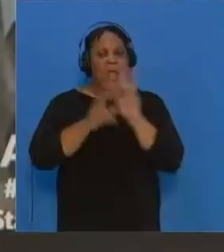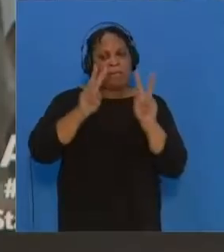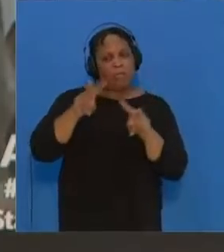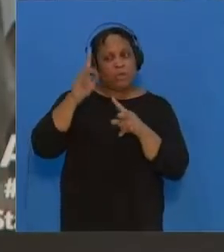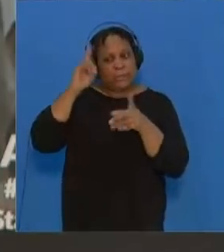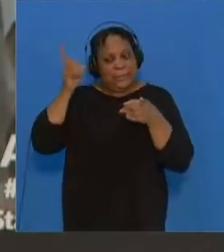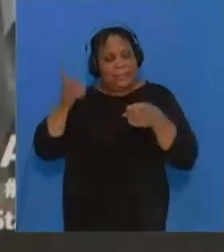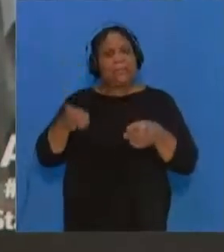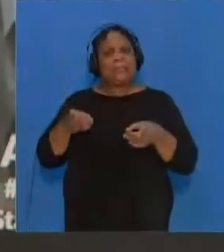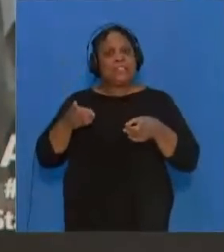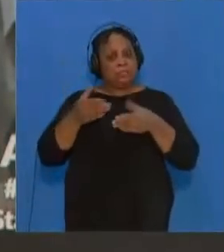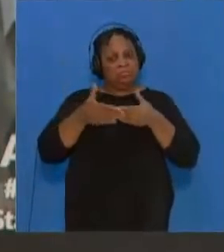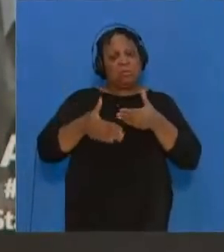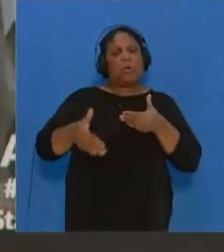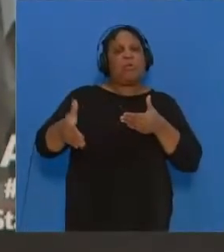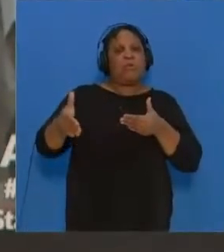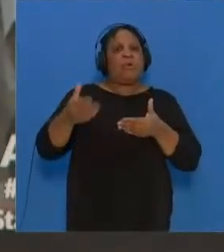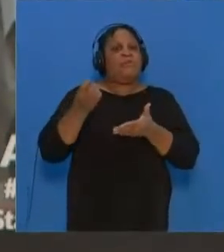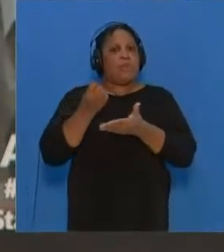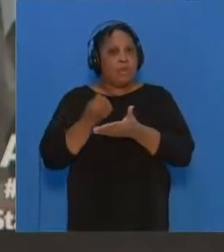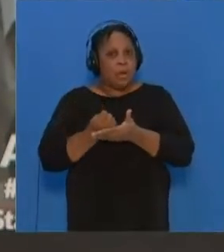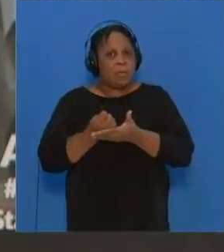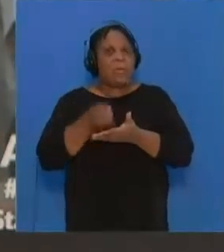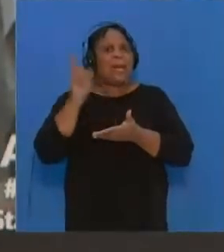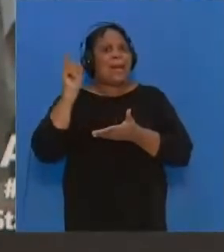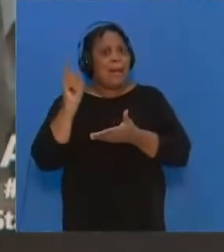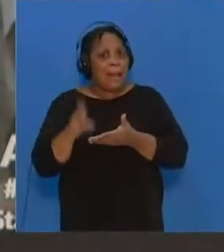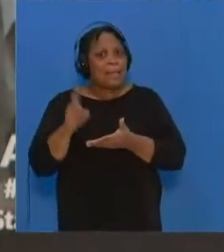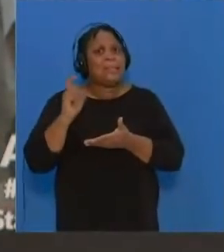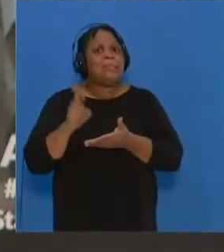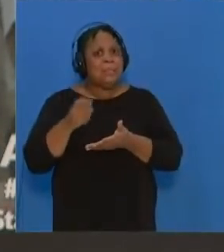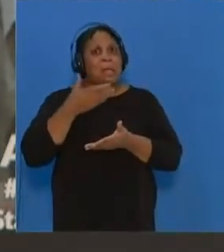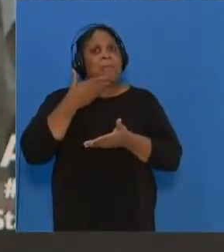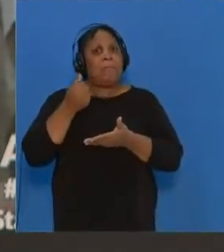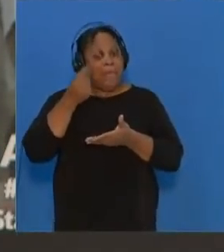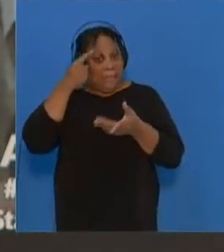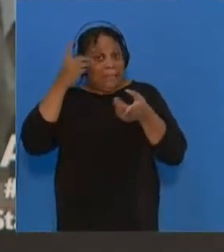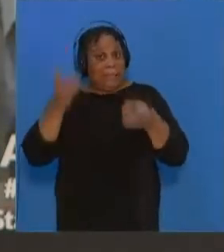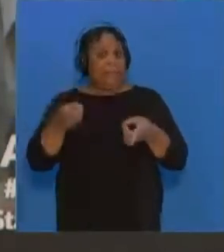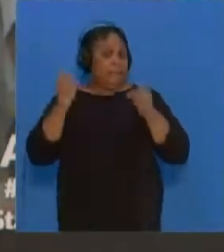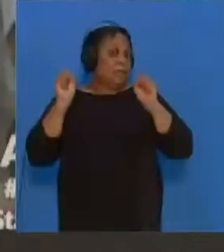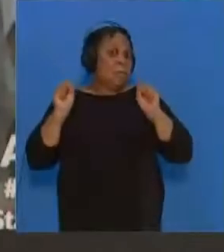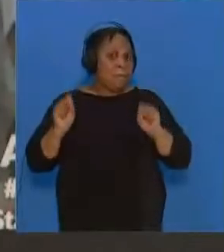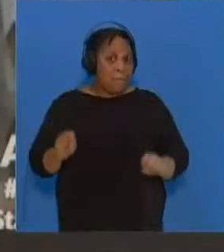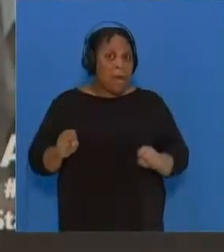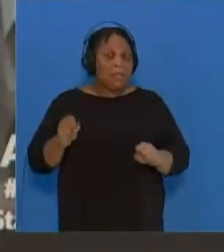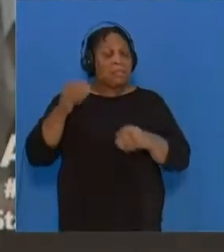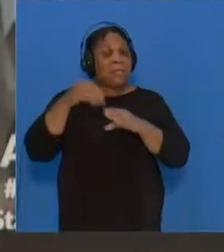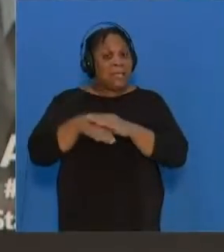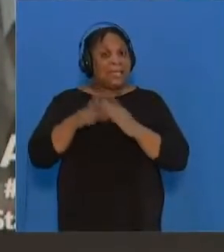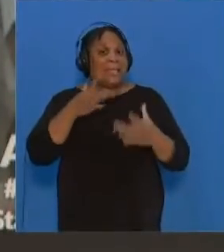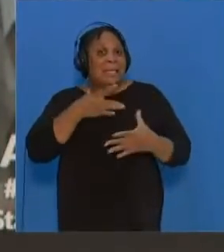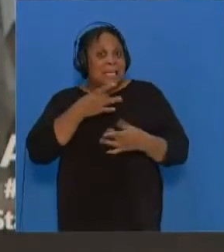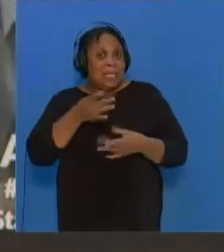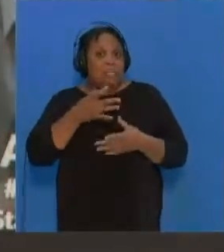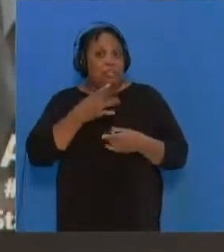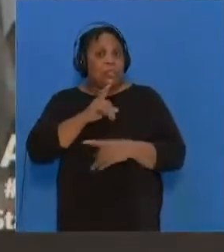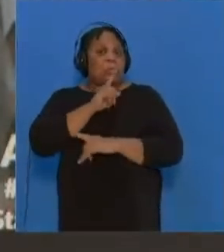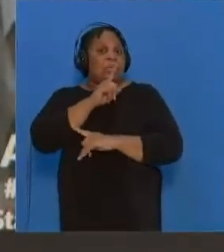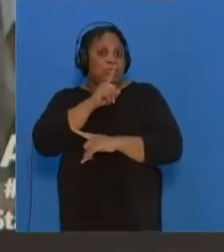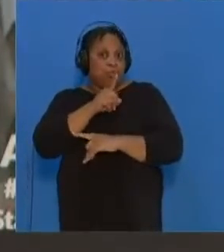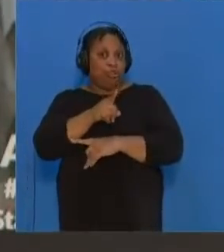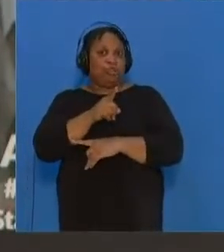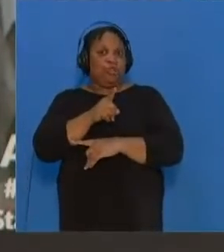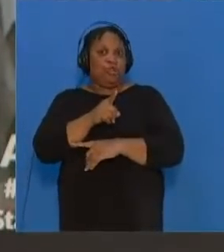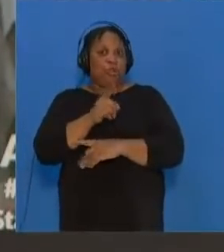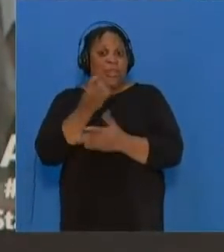of which we're going to make going forward for the economy, and has to make the best decisions possible in the interest of making sure